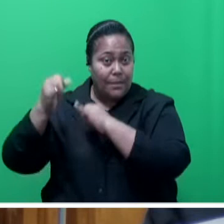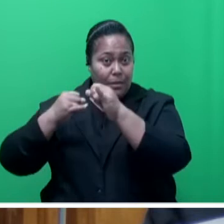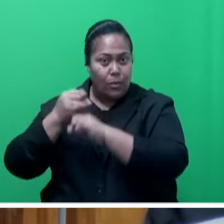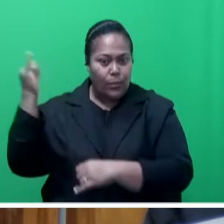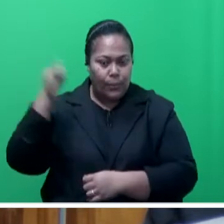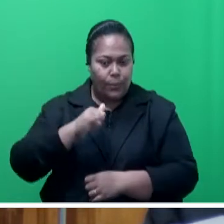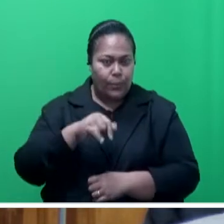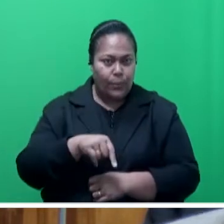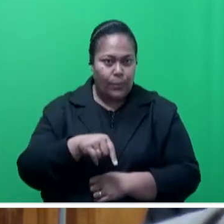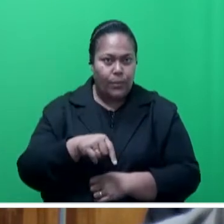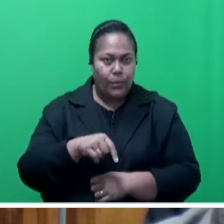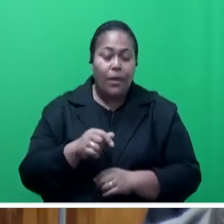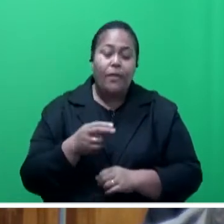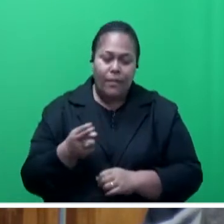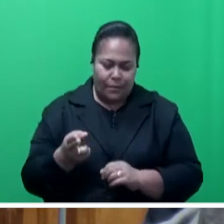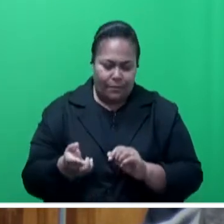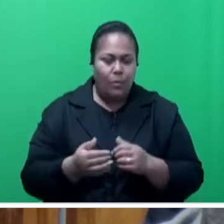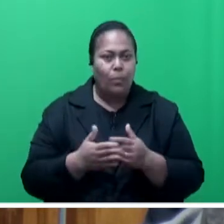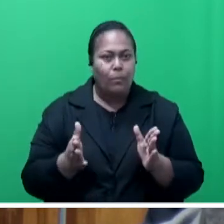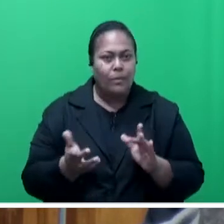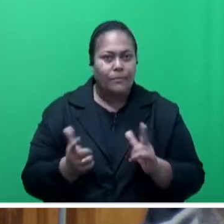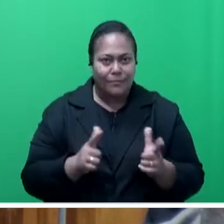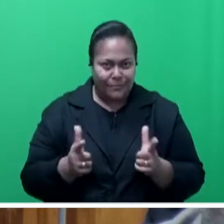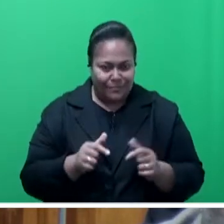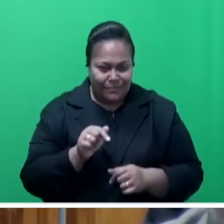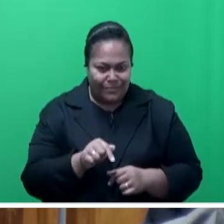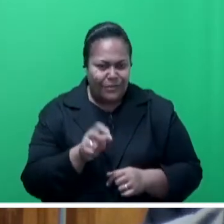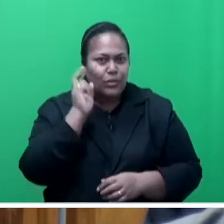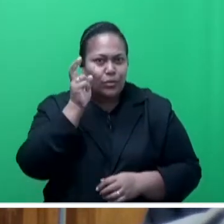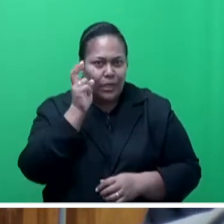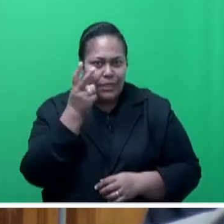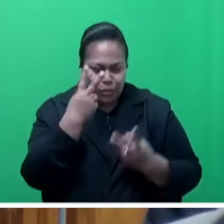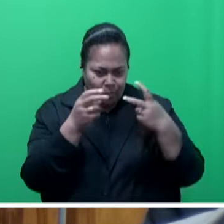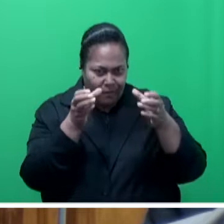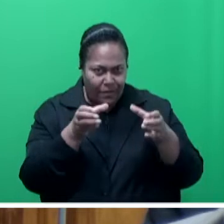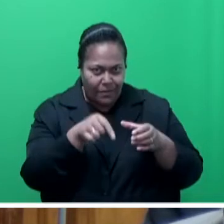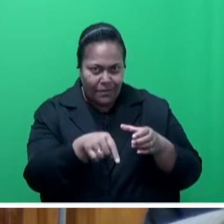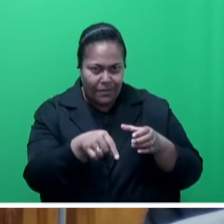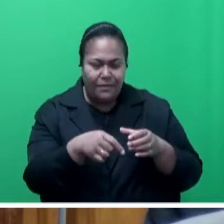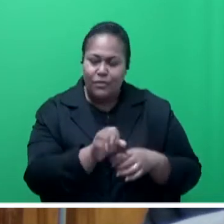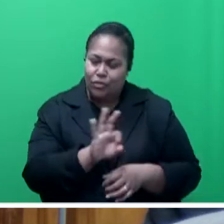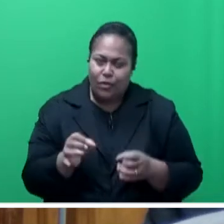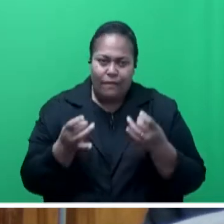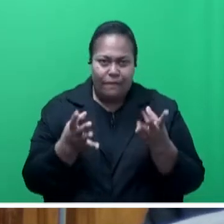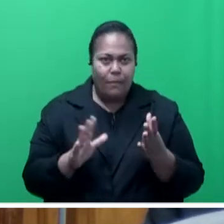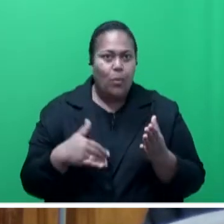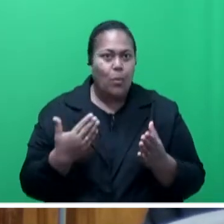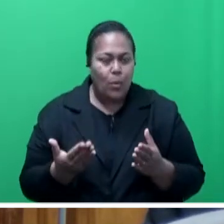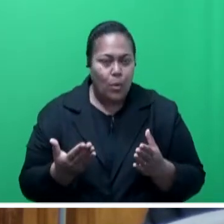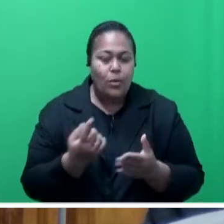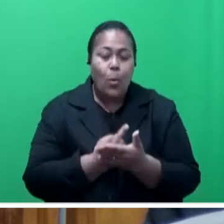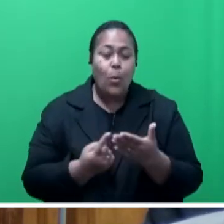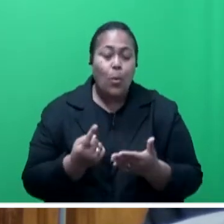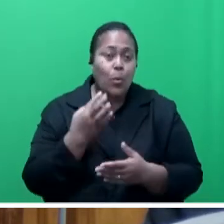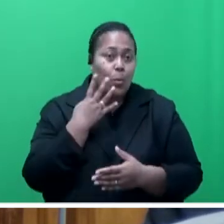then the Cath Lab could open and work because they have to train under supervision. So it wasn't available all the time. It was only available during the